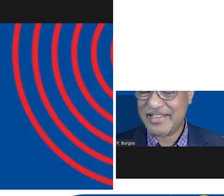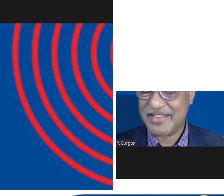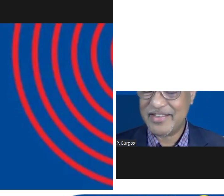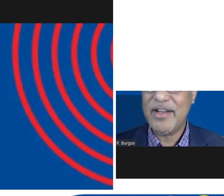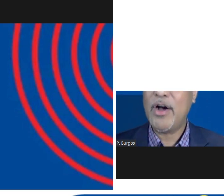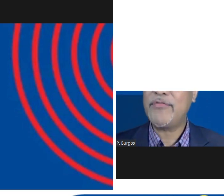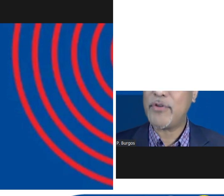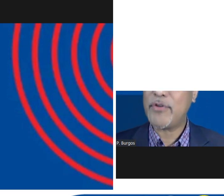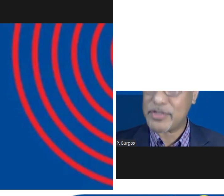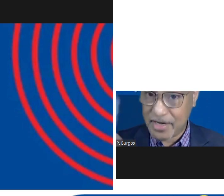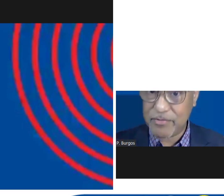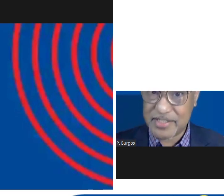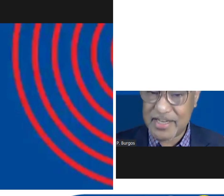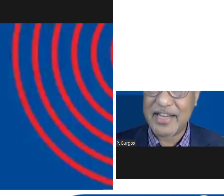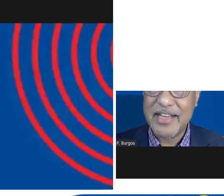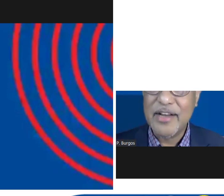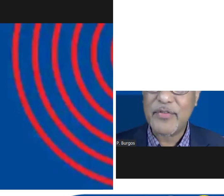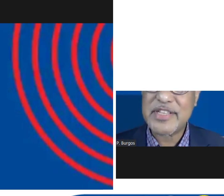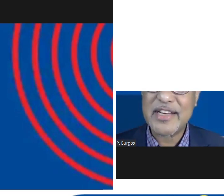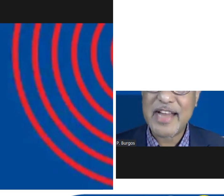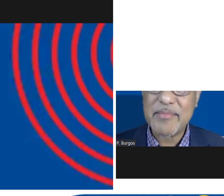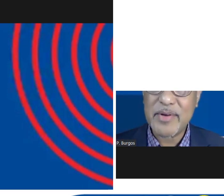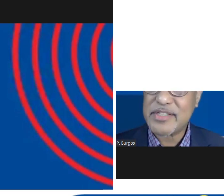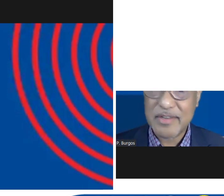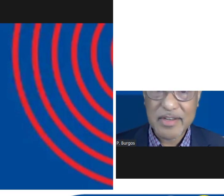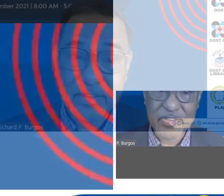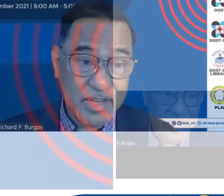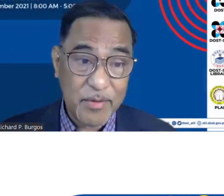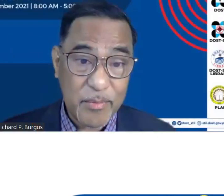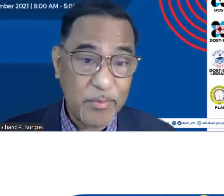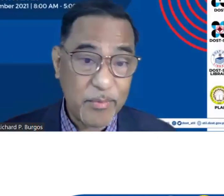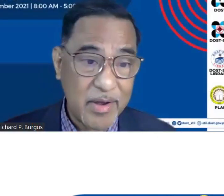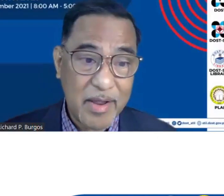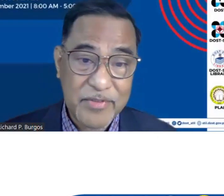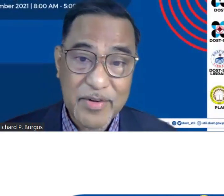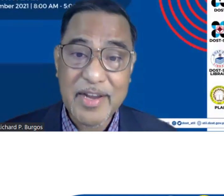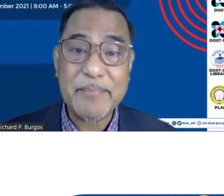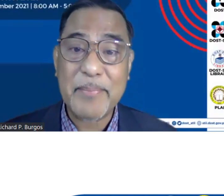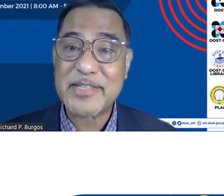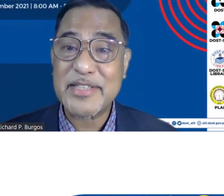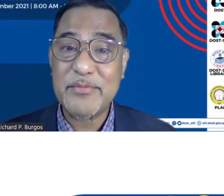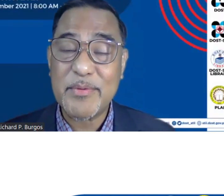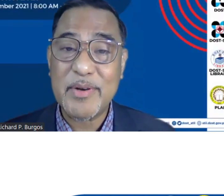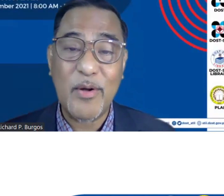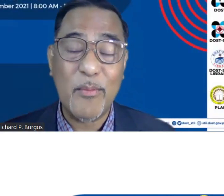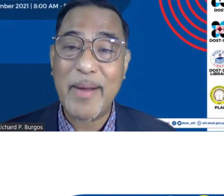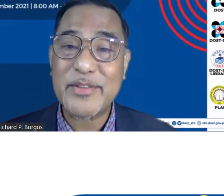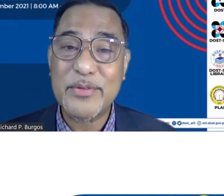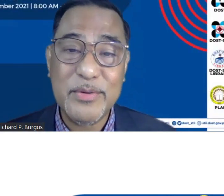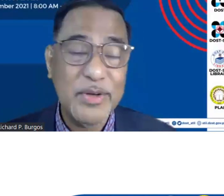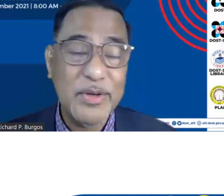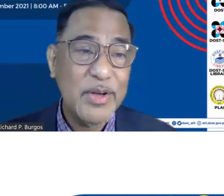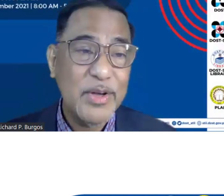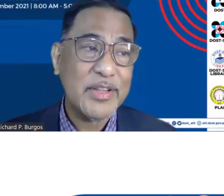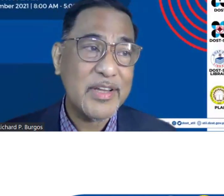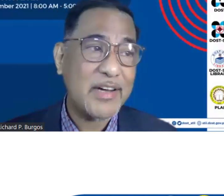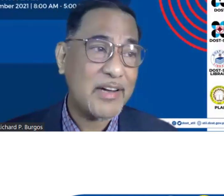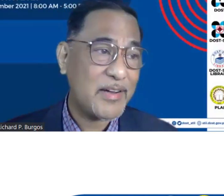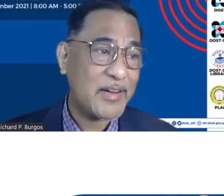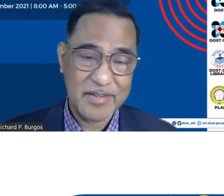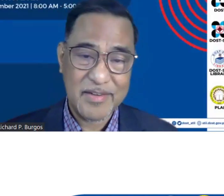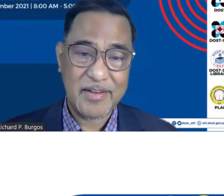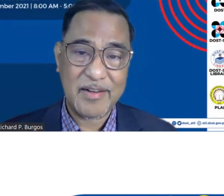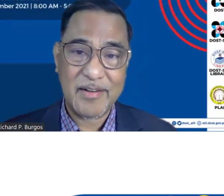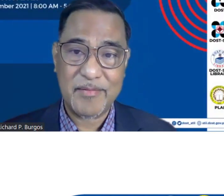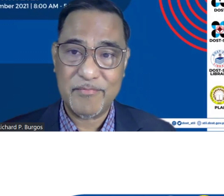today. Okay, of course, I will see physical libraries. See, I'm very positive we will go back to the